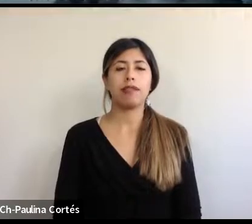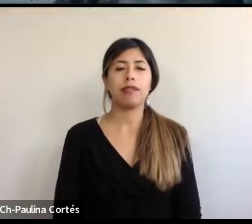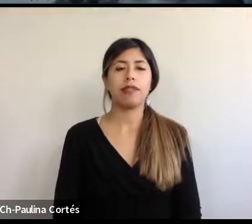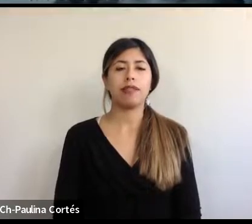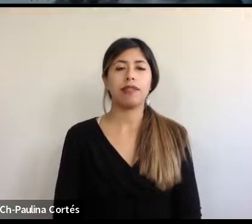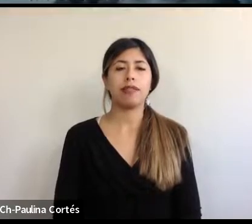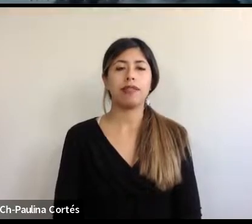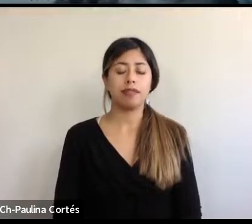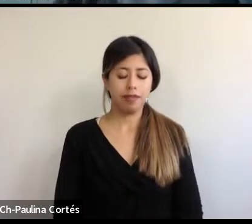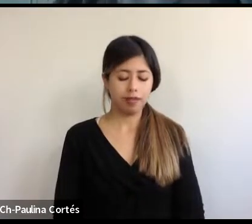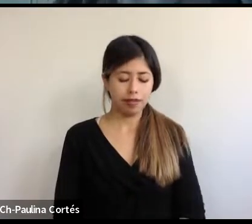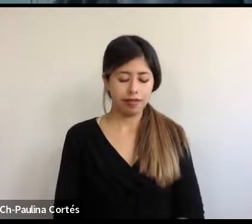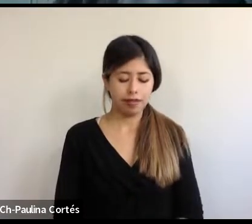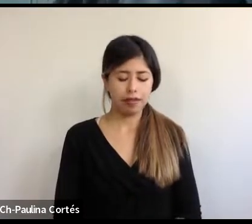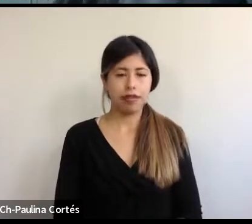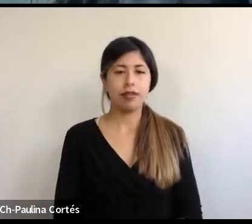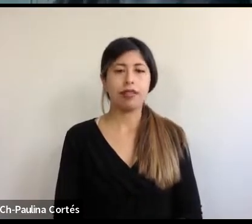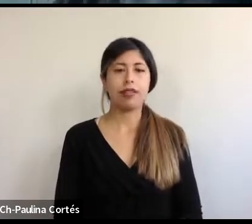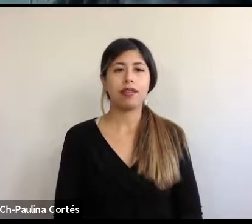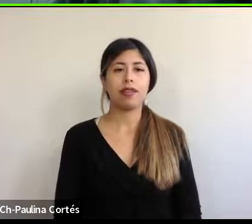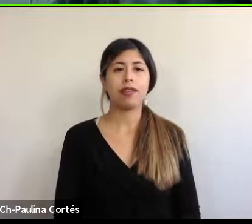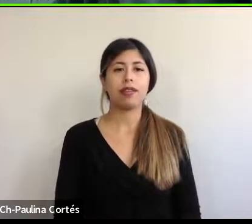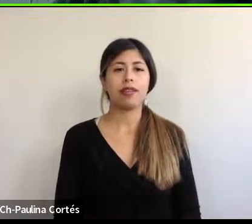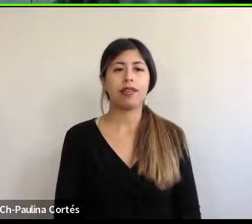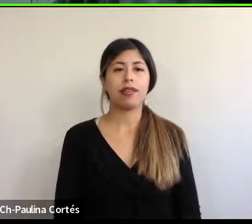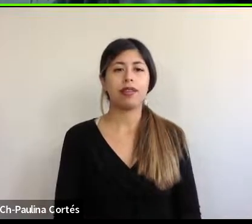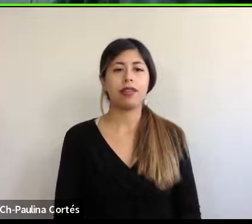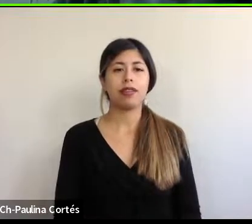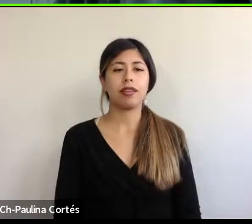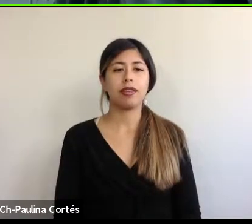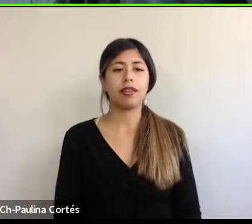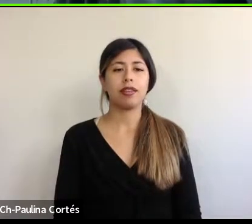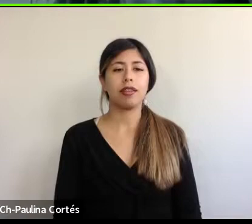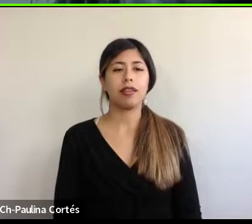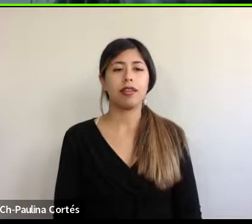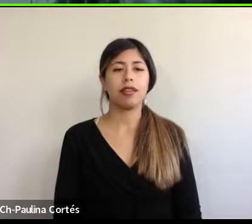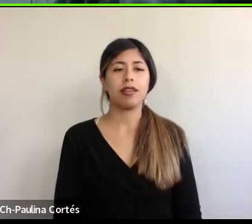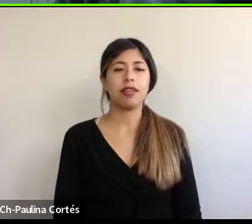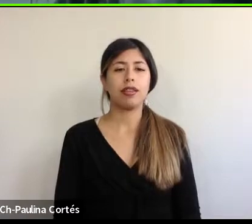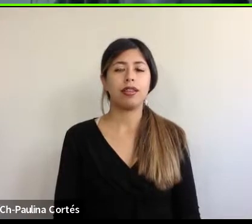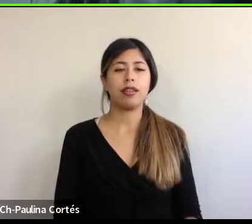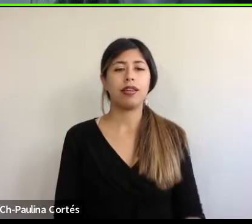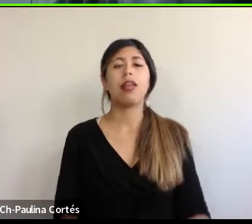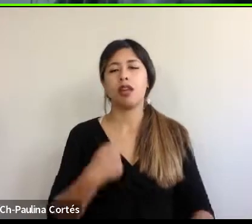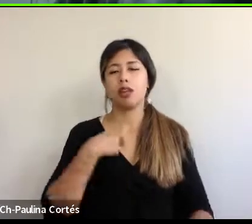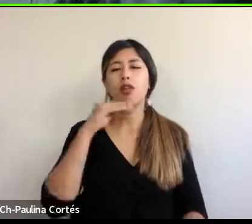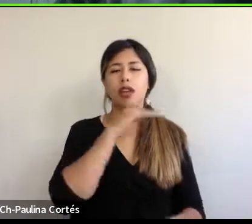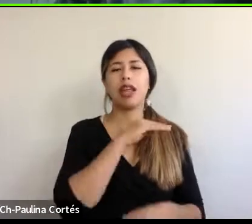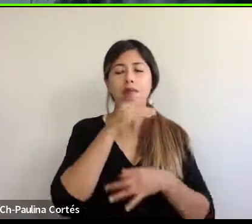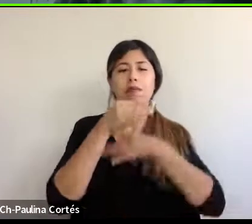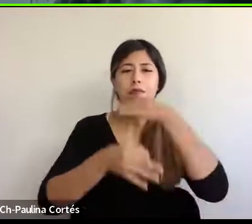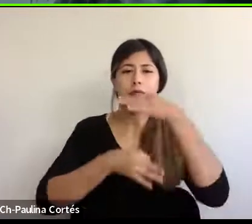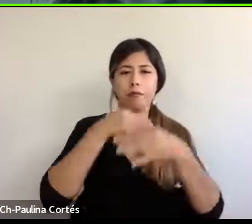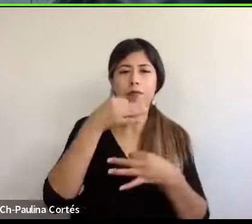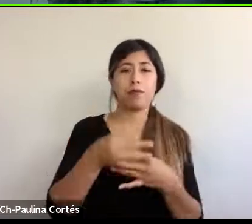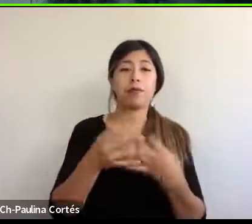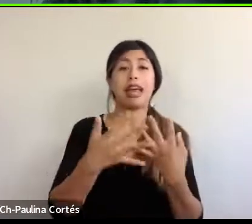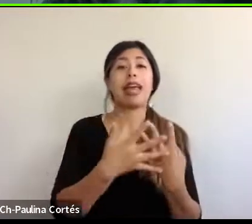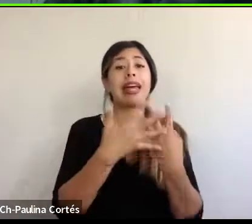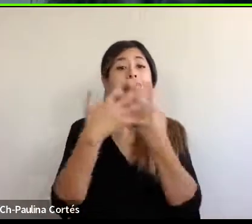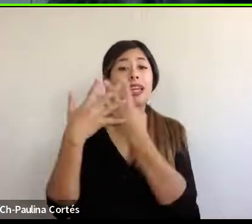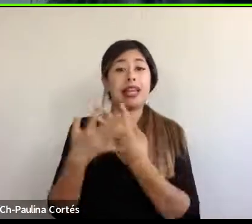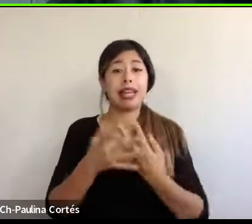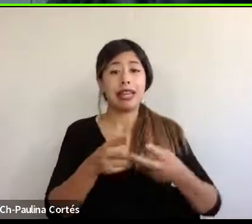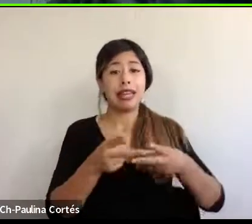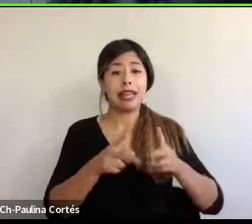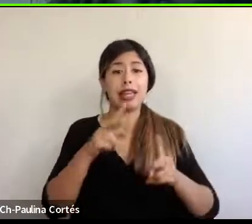Sorry, Martin. Yeah, I'll quickly tell you about the Human Rights Film Network. One World and Movies That Matter and a